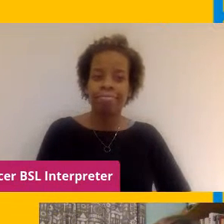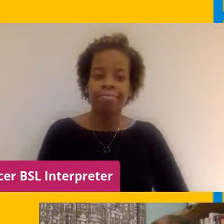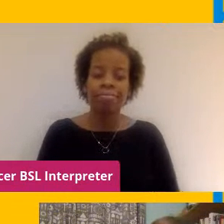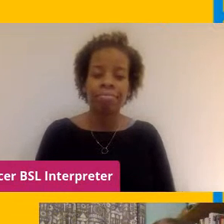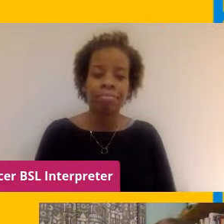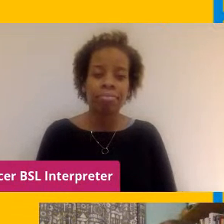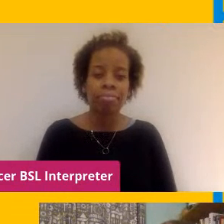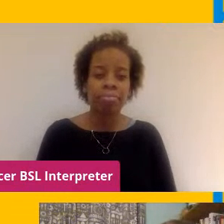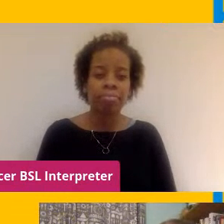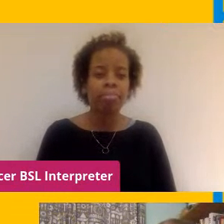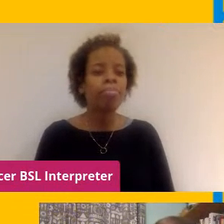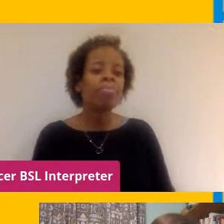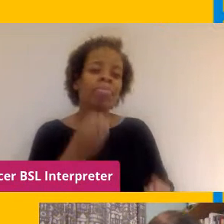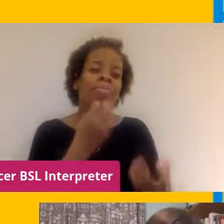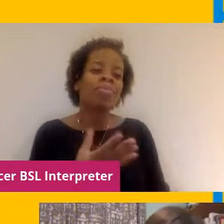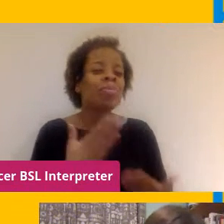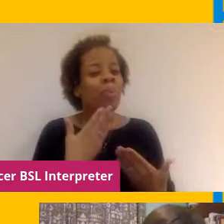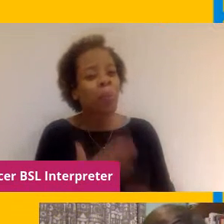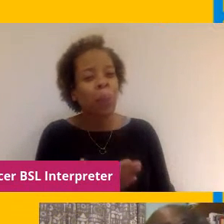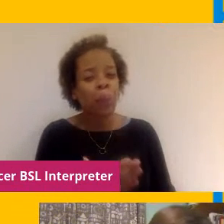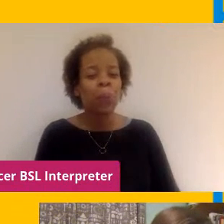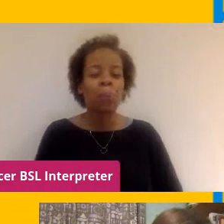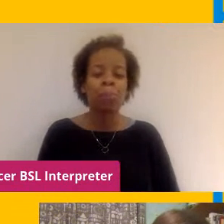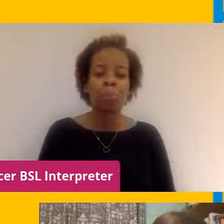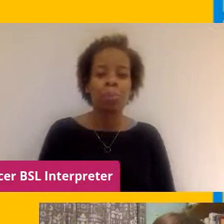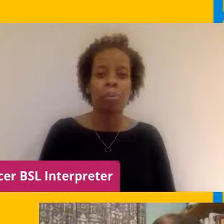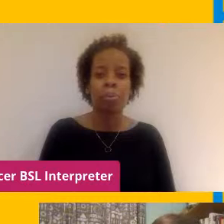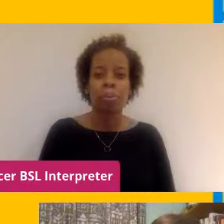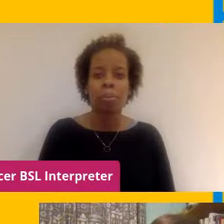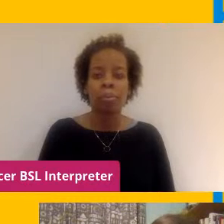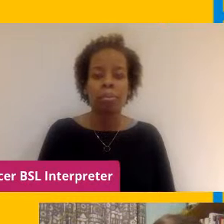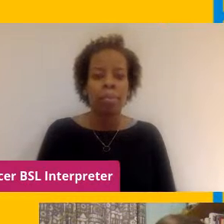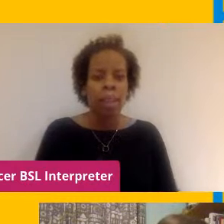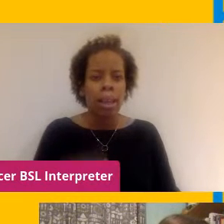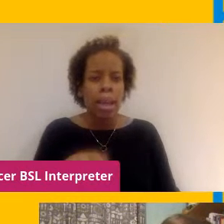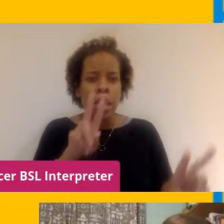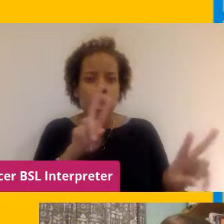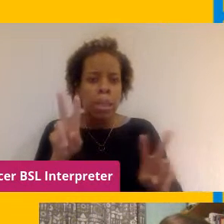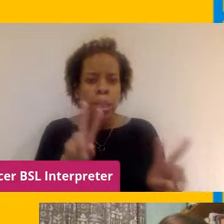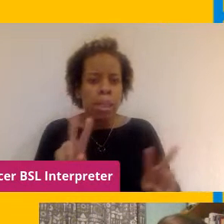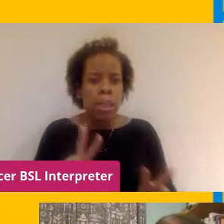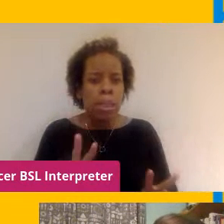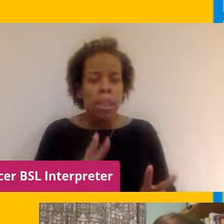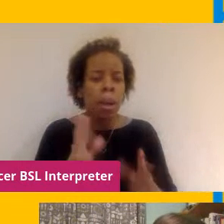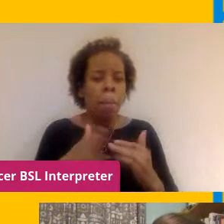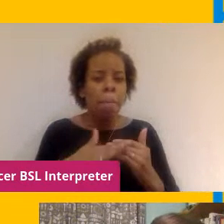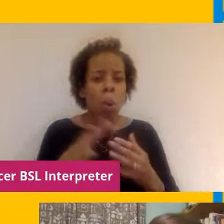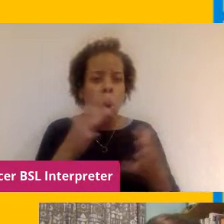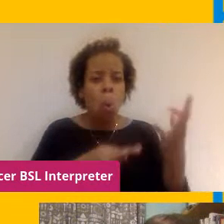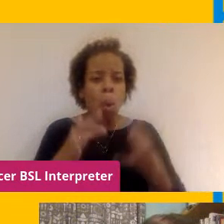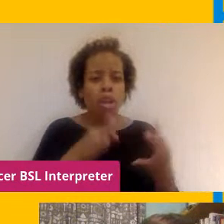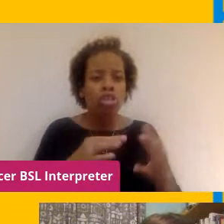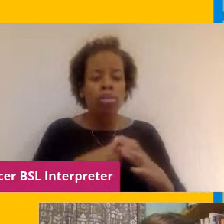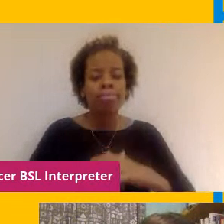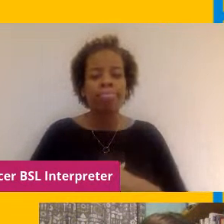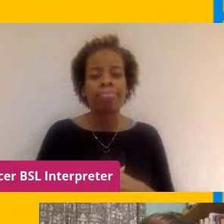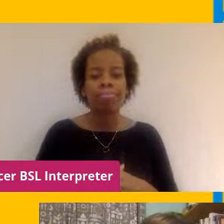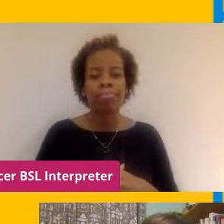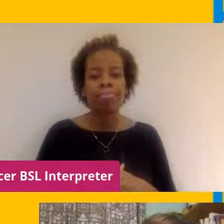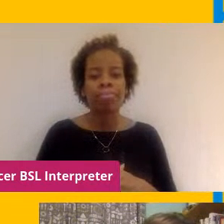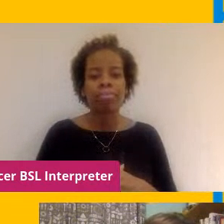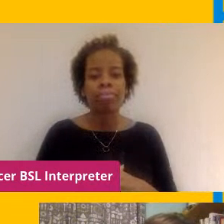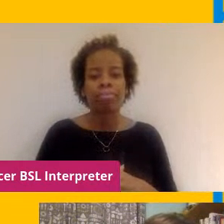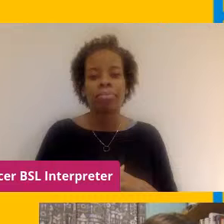That's lovely. Thank you very much. So I'm just looking through the rest of the questions that we've got. There's a question